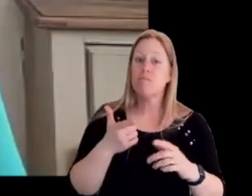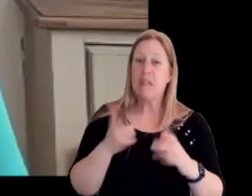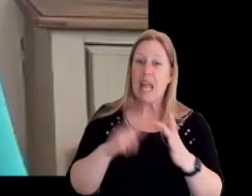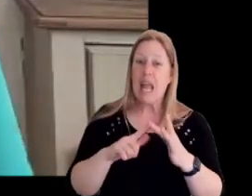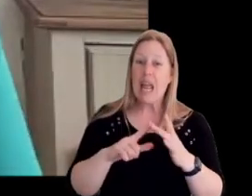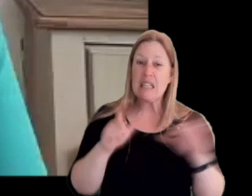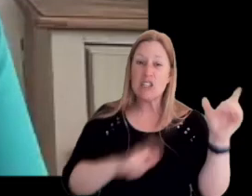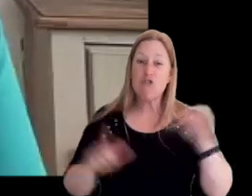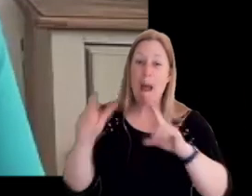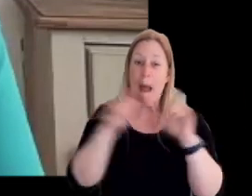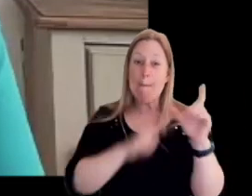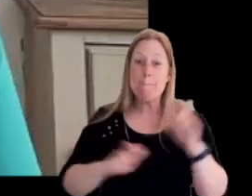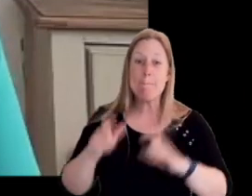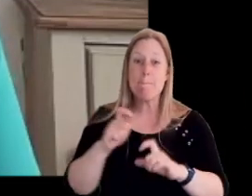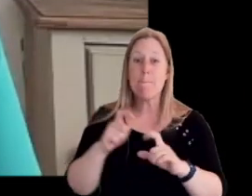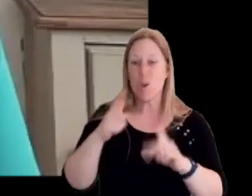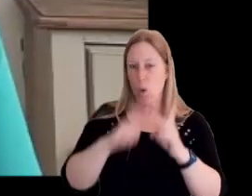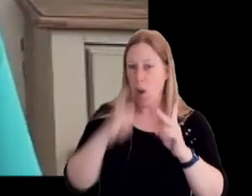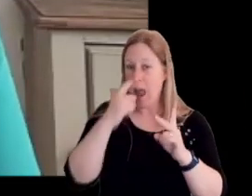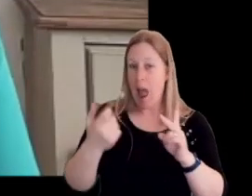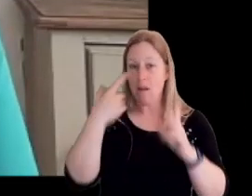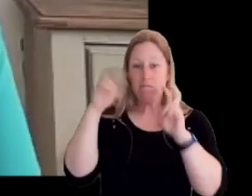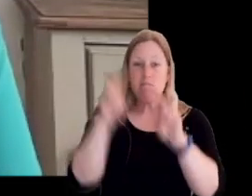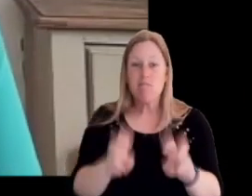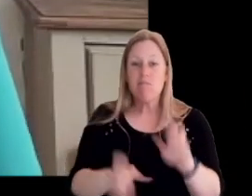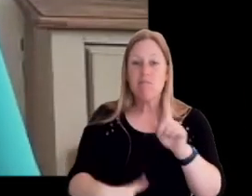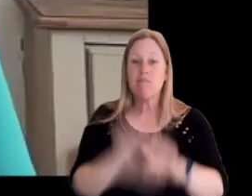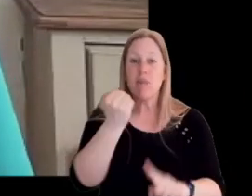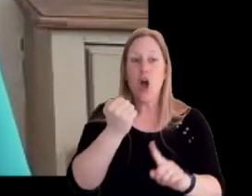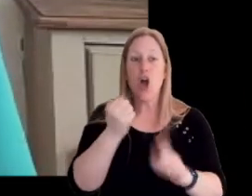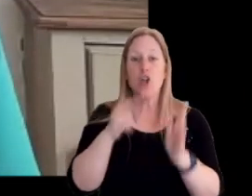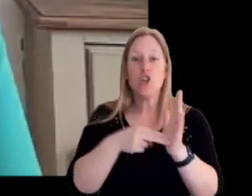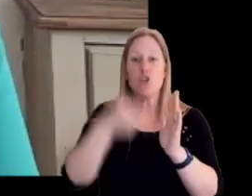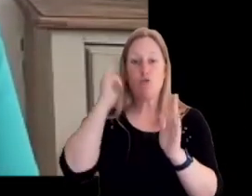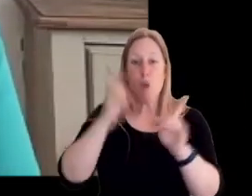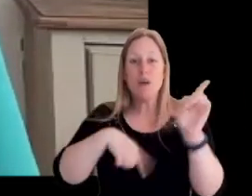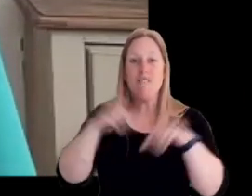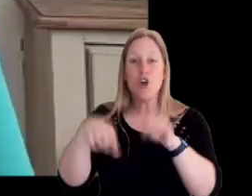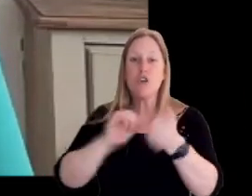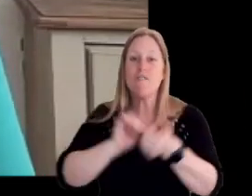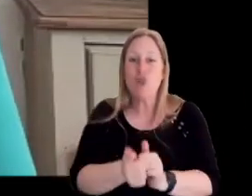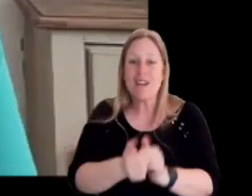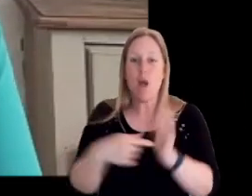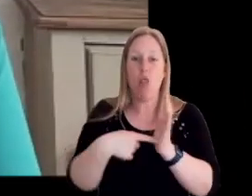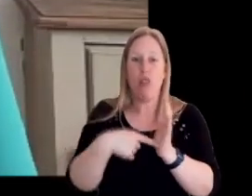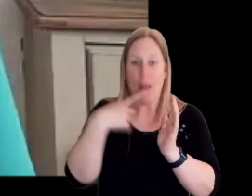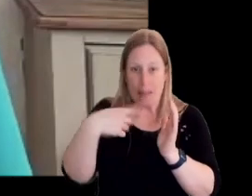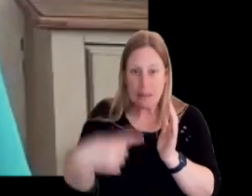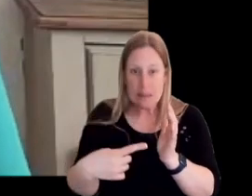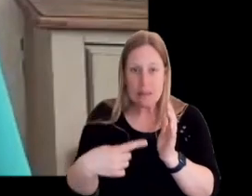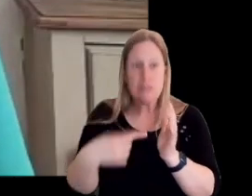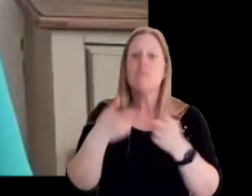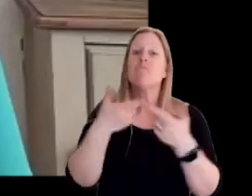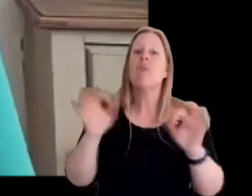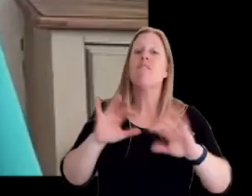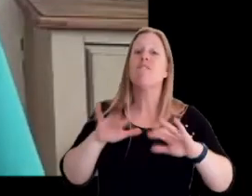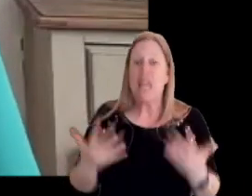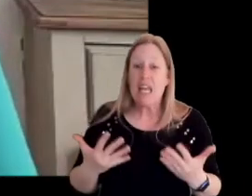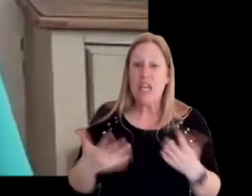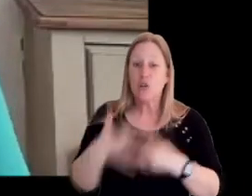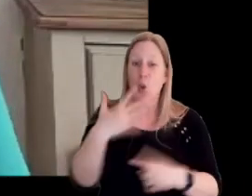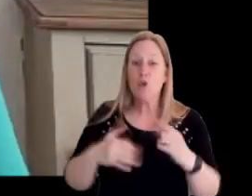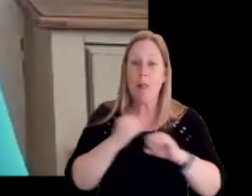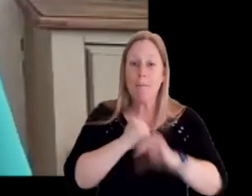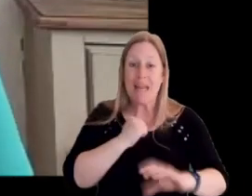if you're on Instagram, you can look us up at Neurodivergent Friends Thanet. If you're not on social media,